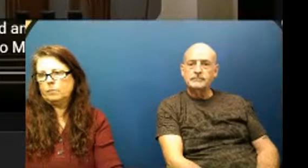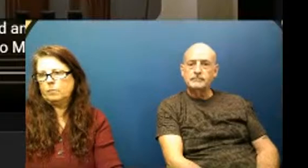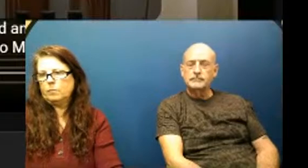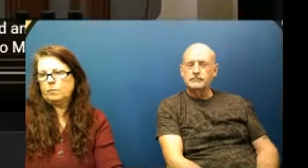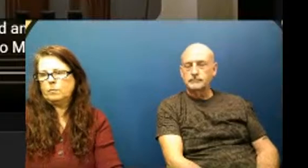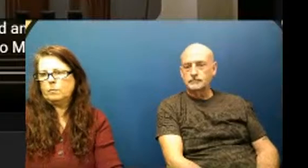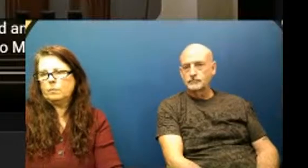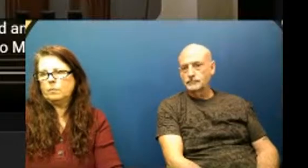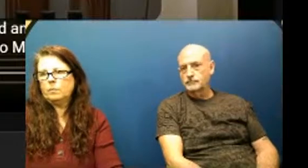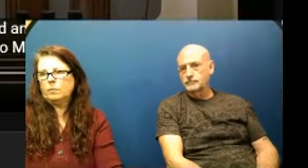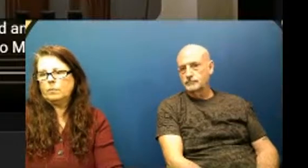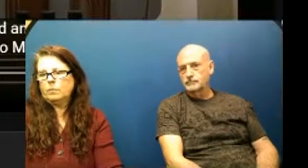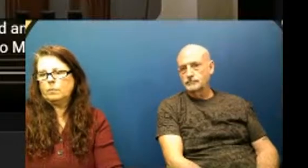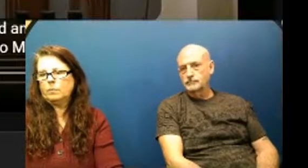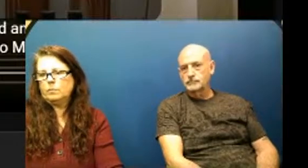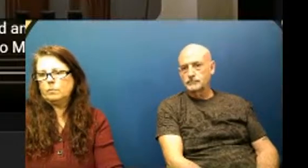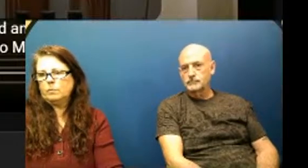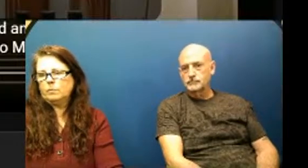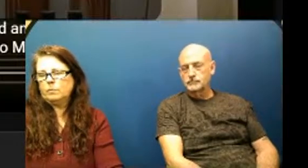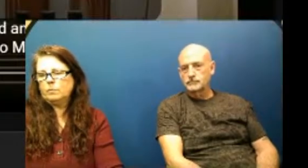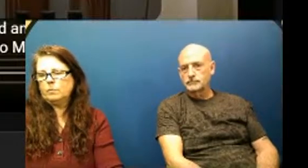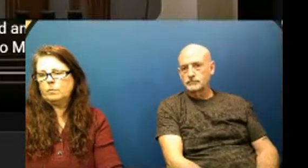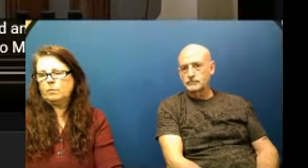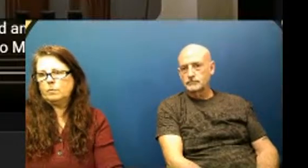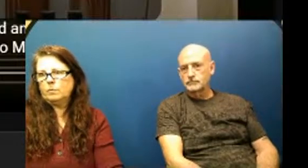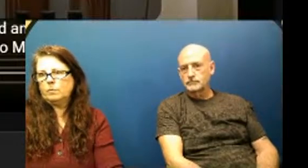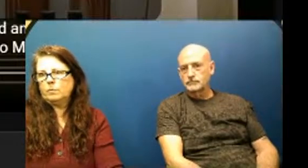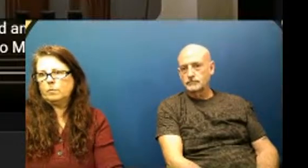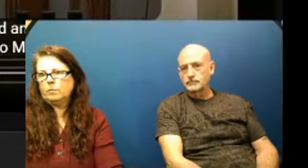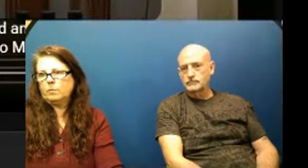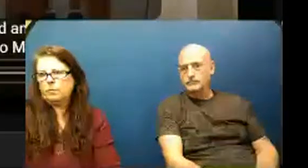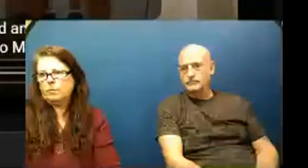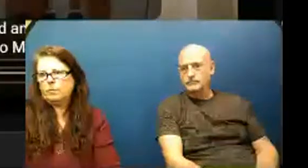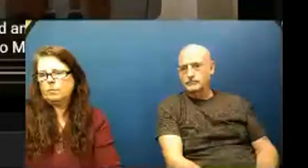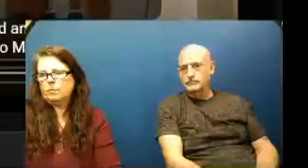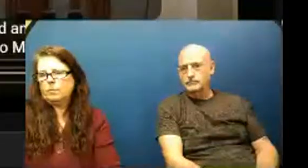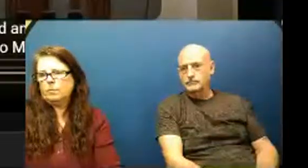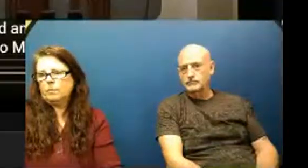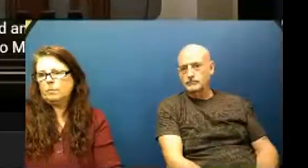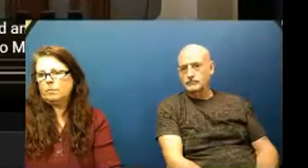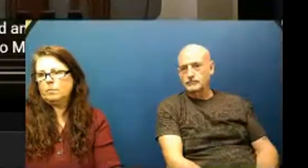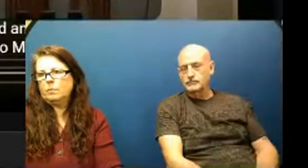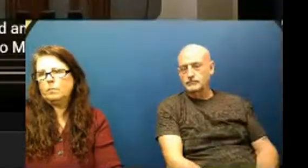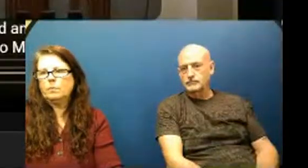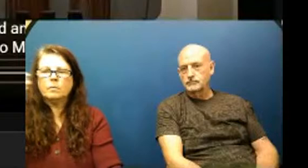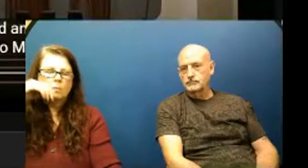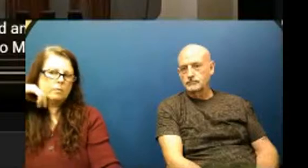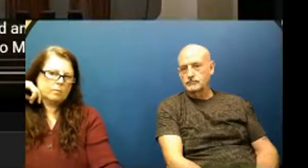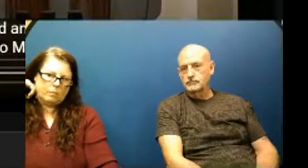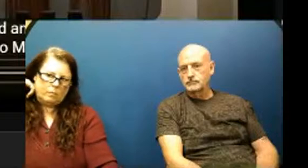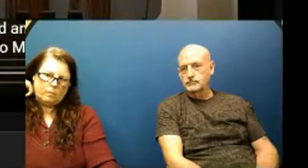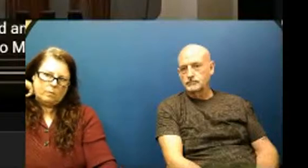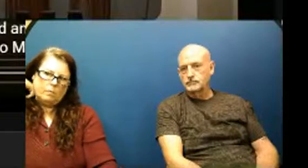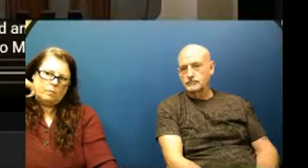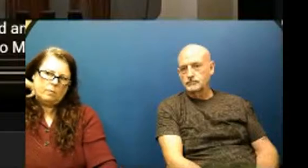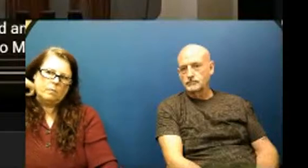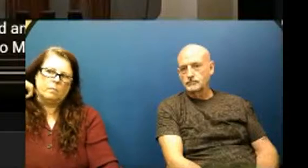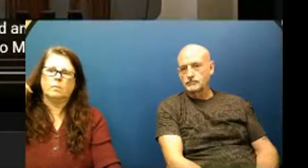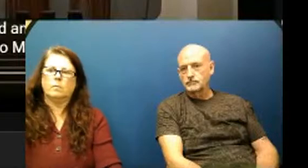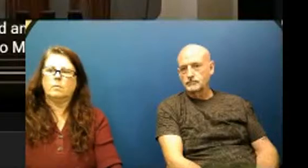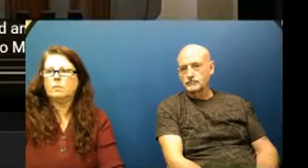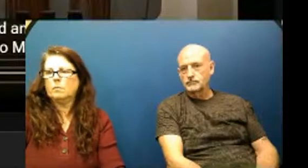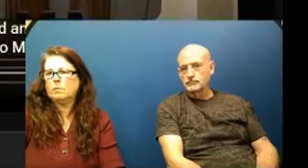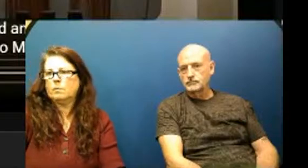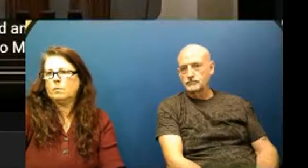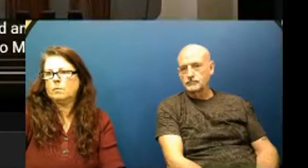Taking your example, if the government said no speaker is free